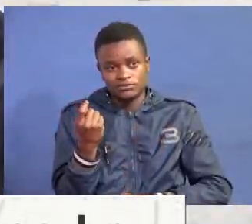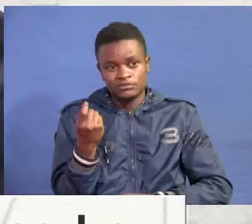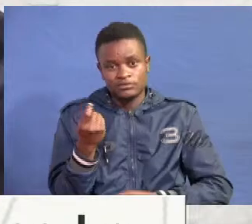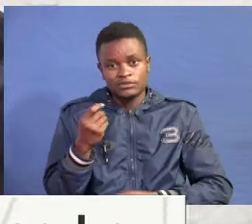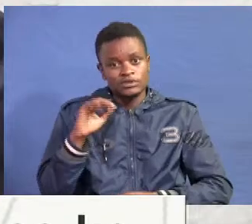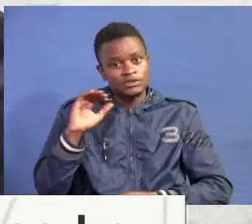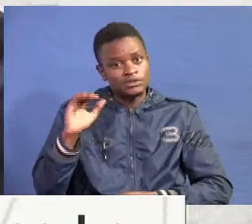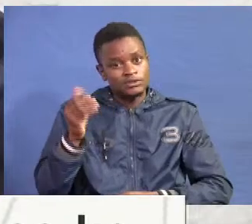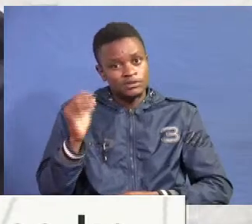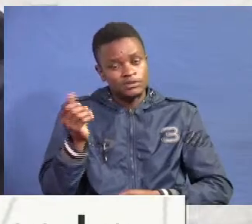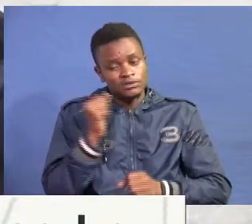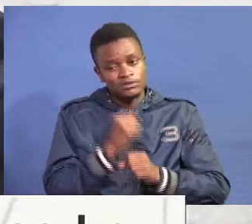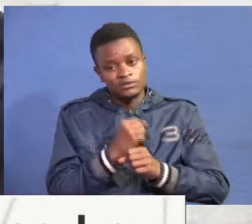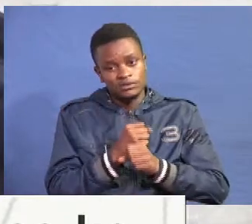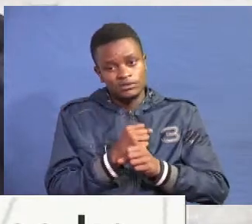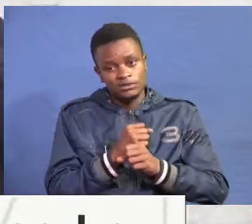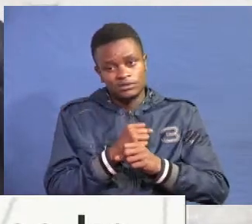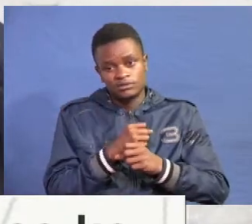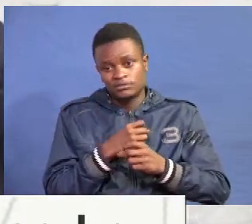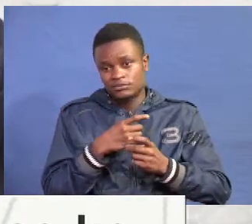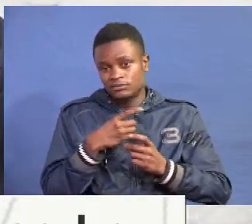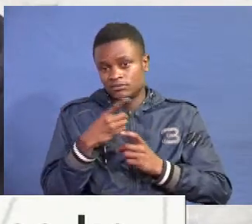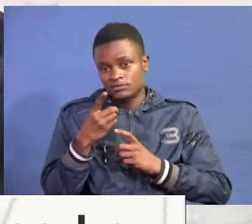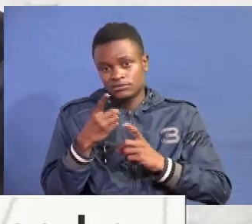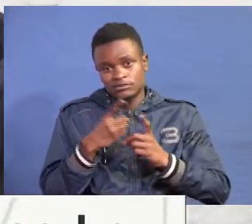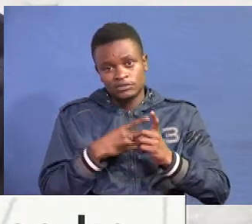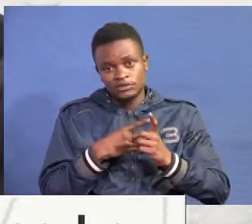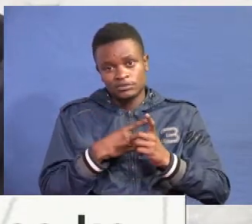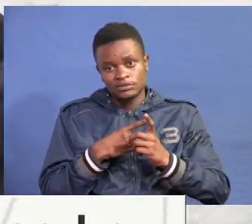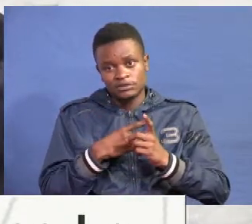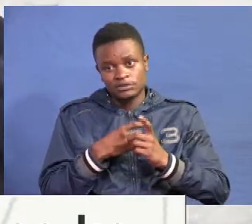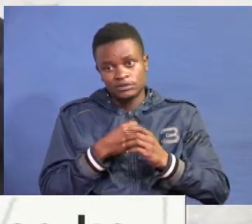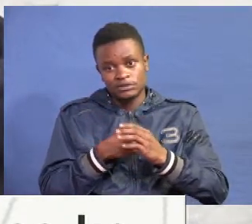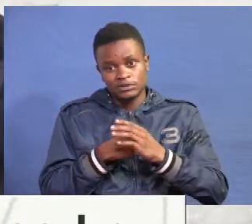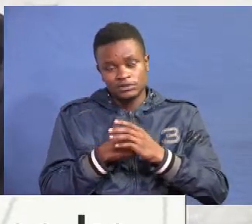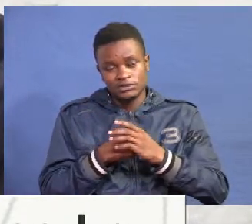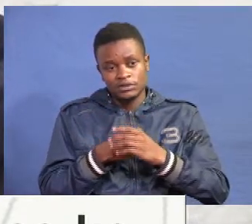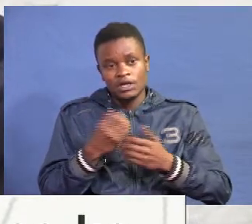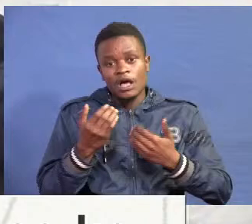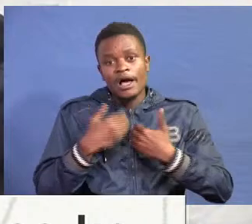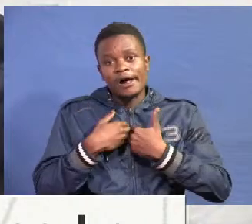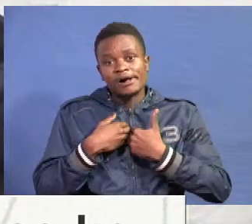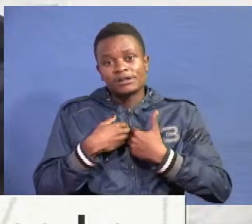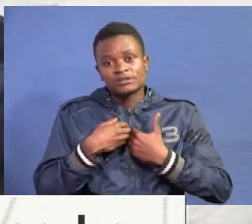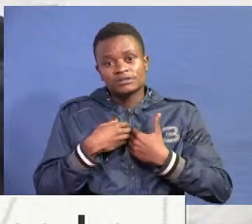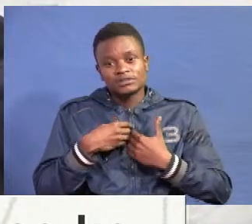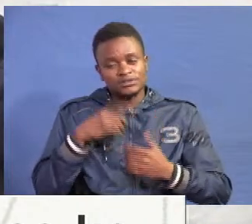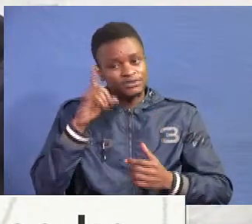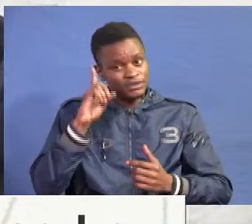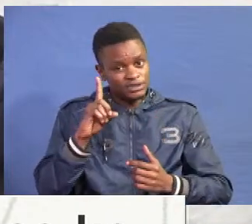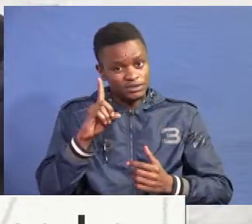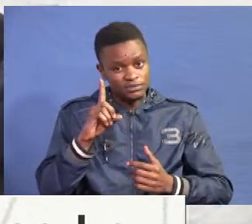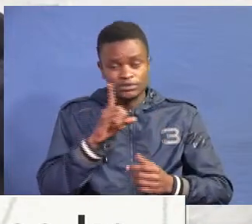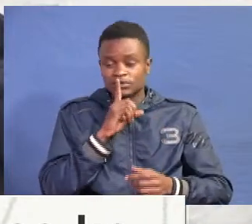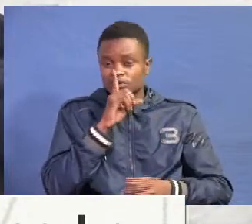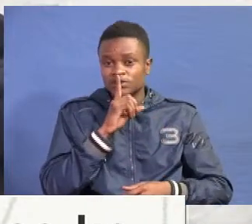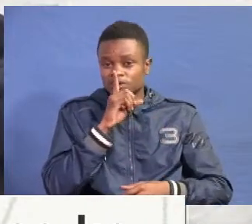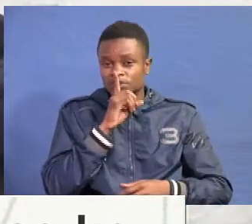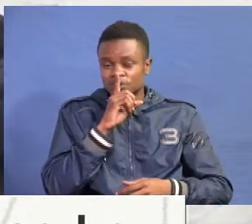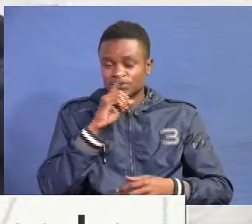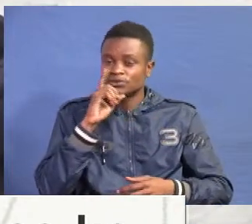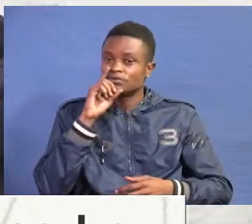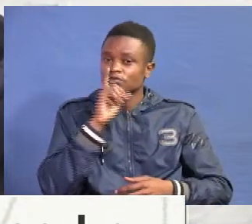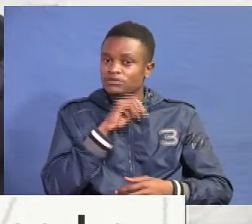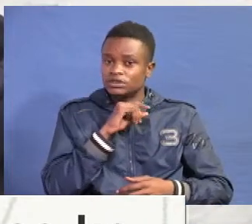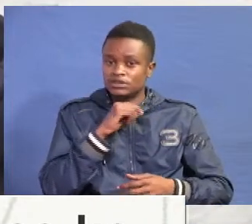depend. Hawezi kuwa guaranteed 100% sure naenda kuuza na maliza mzigo. Lakini